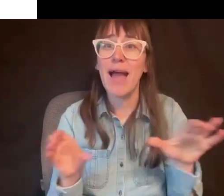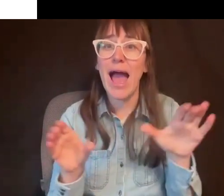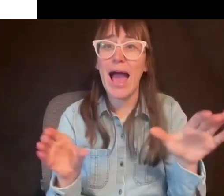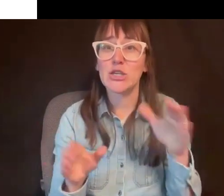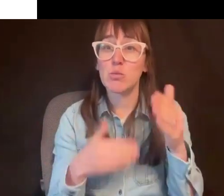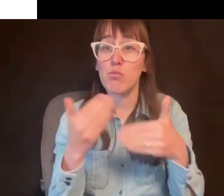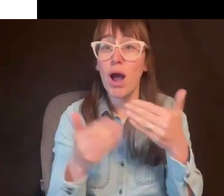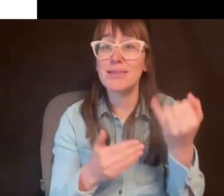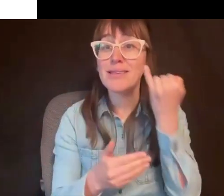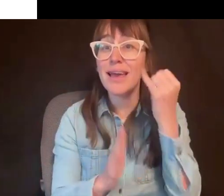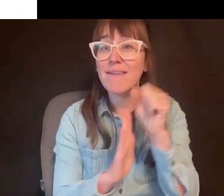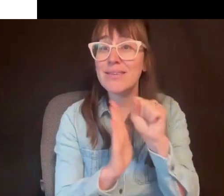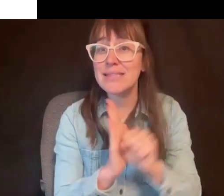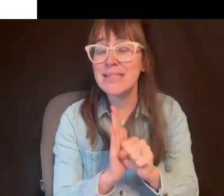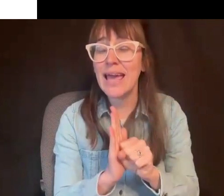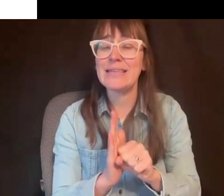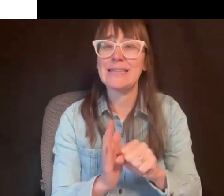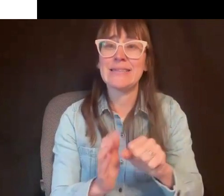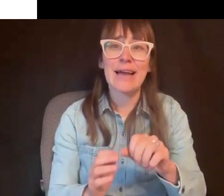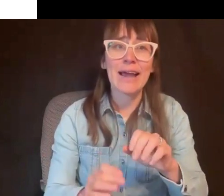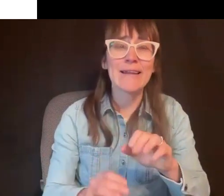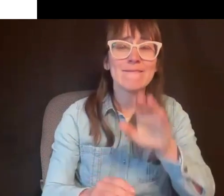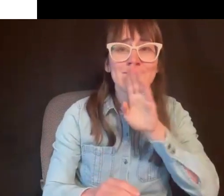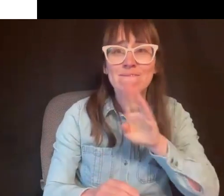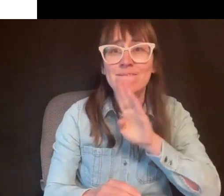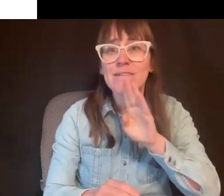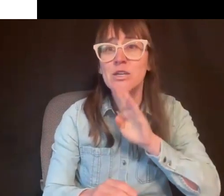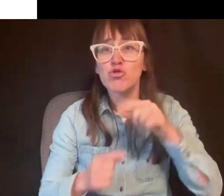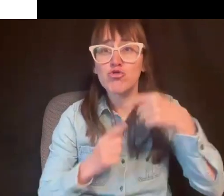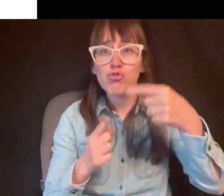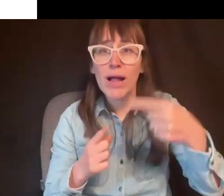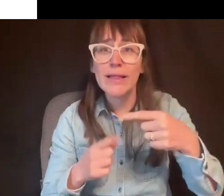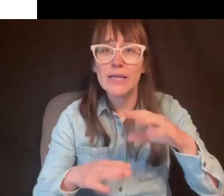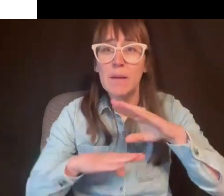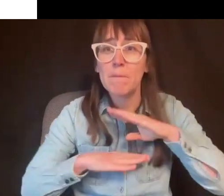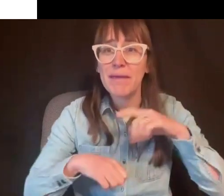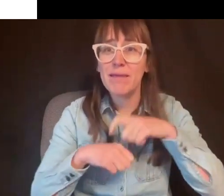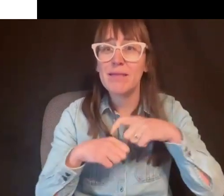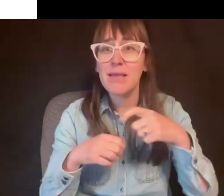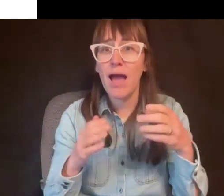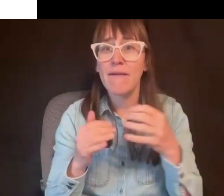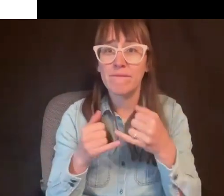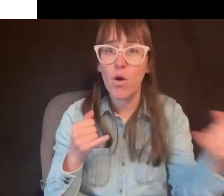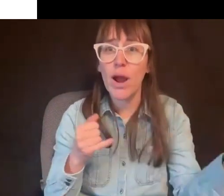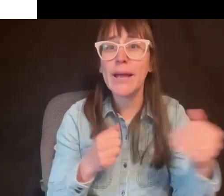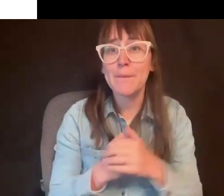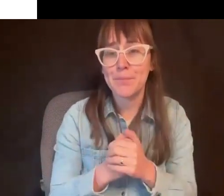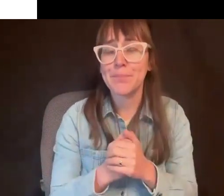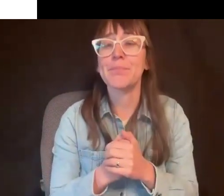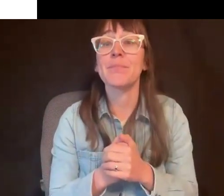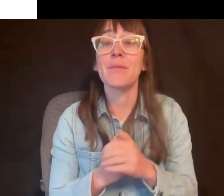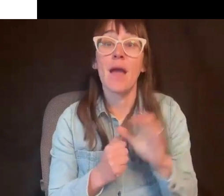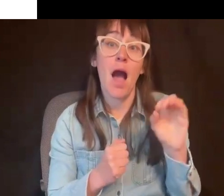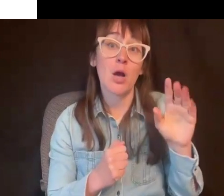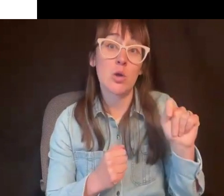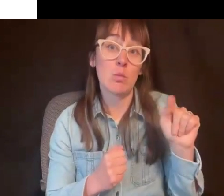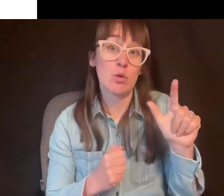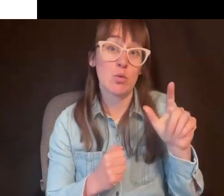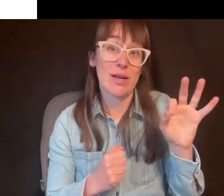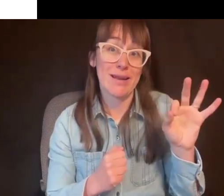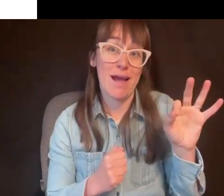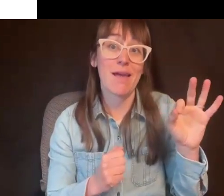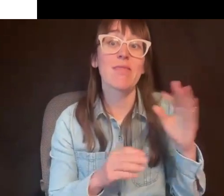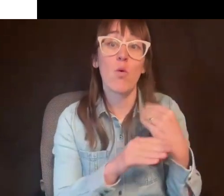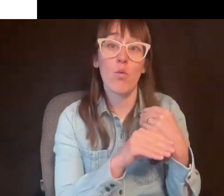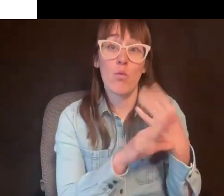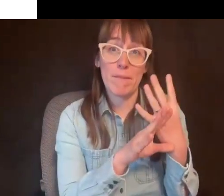experience challenges in meeting this timeframe for certain provisions under the final rule. During that October 29th webinar, we